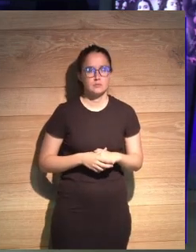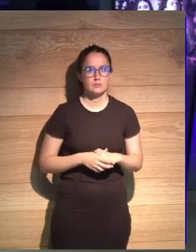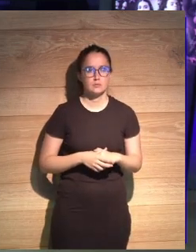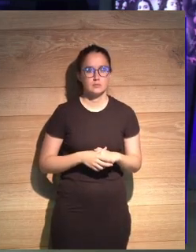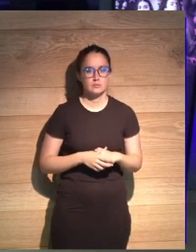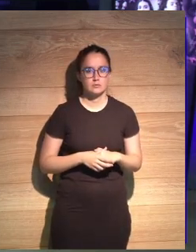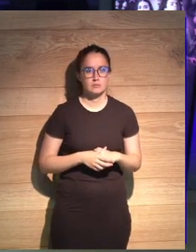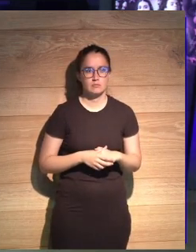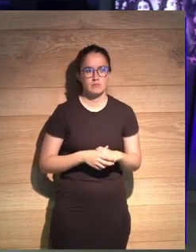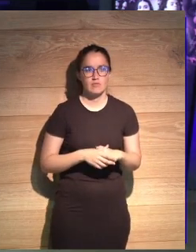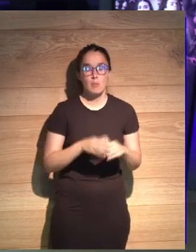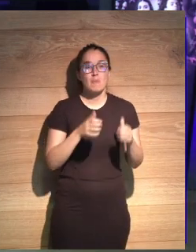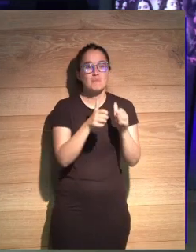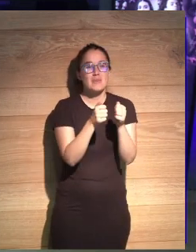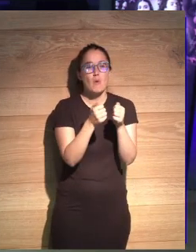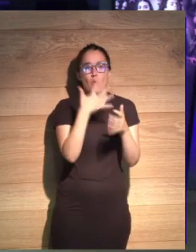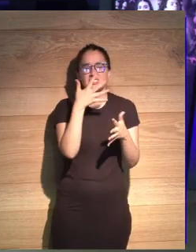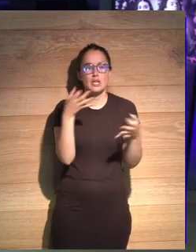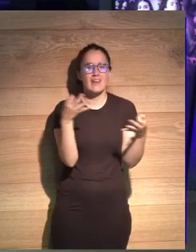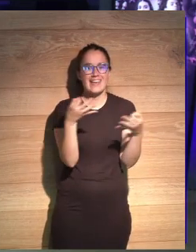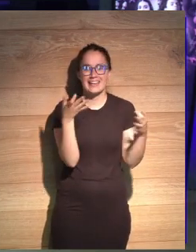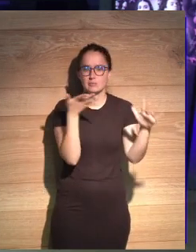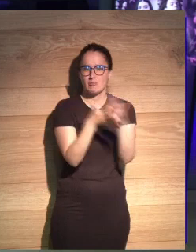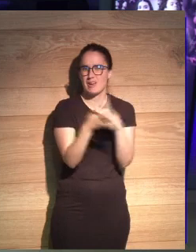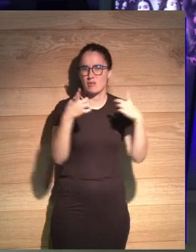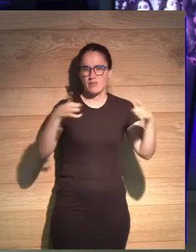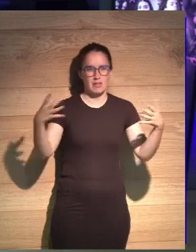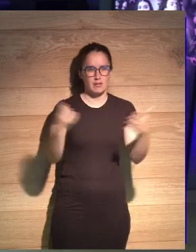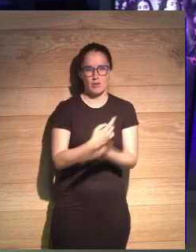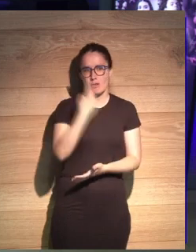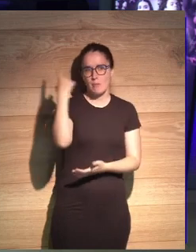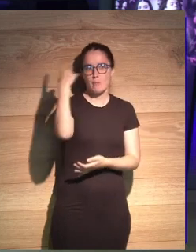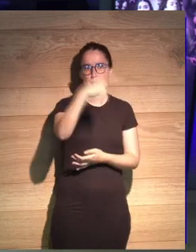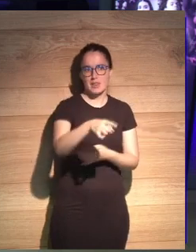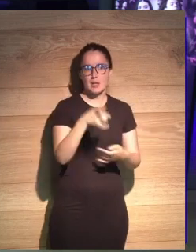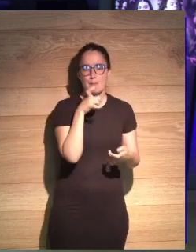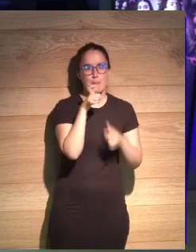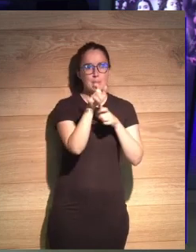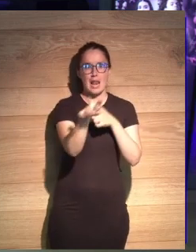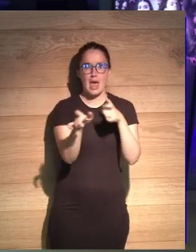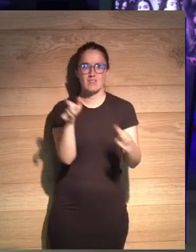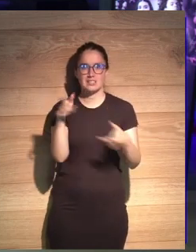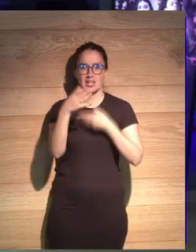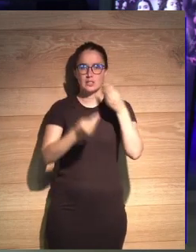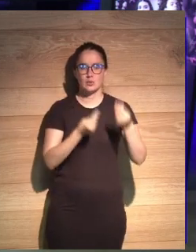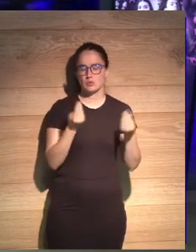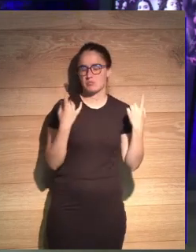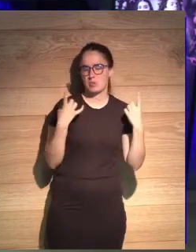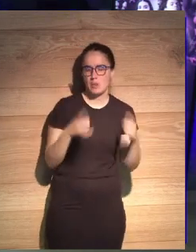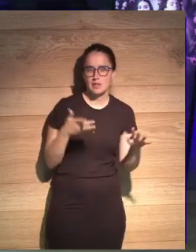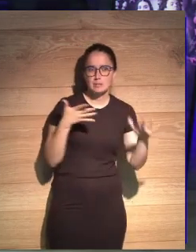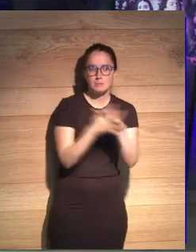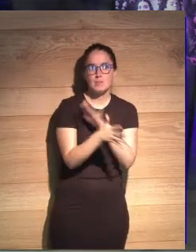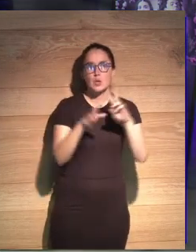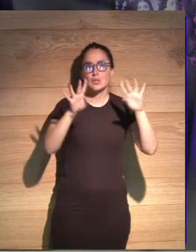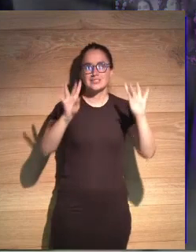the limitations. I want to explain what a serious game is. You all know this and the technologies it